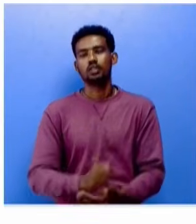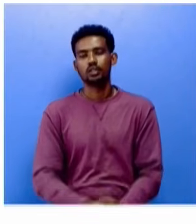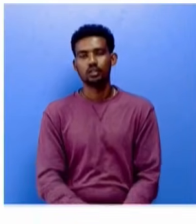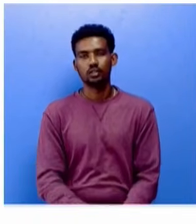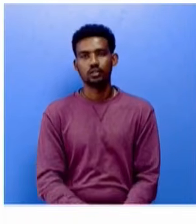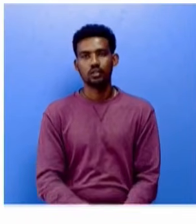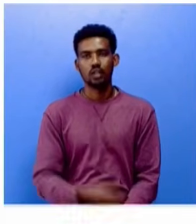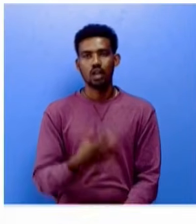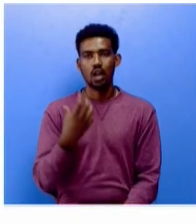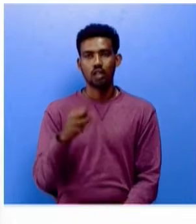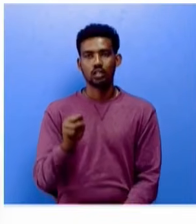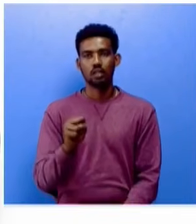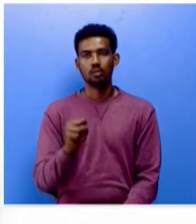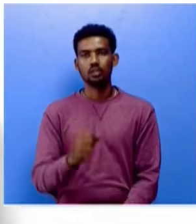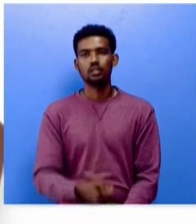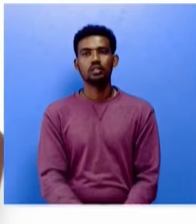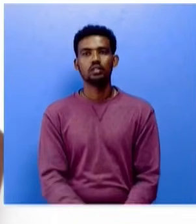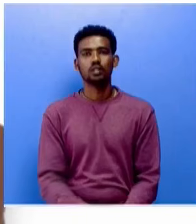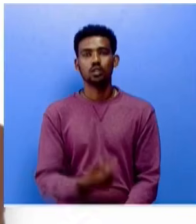We